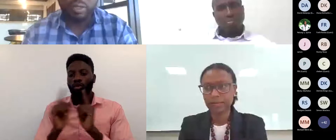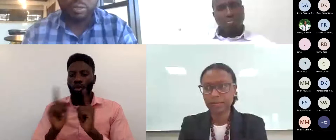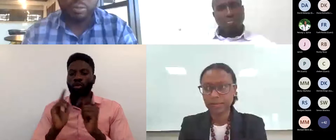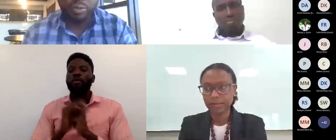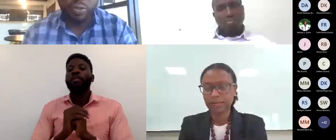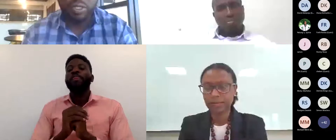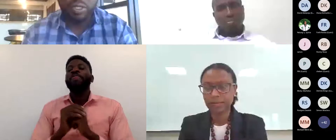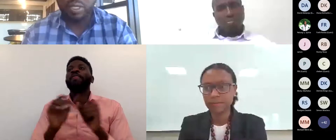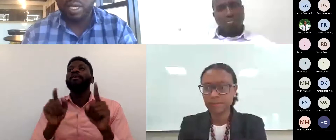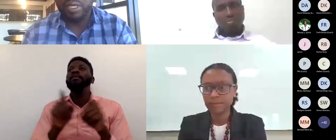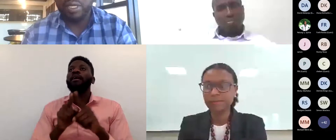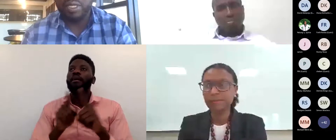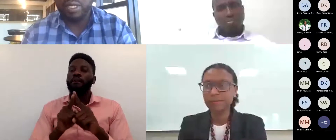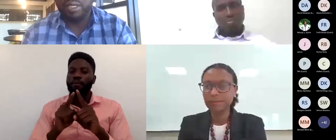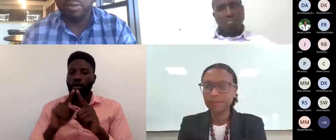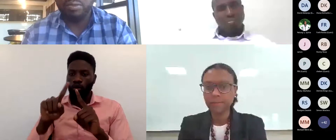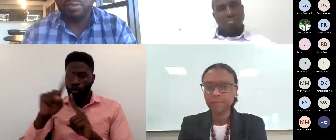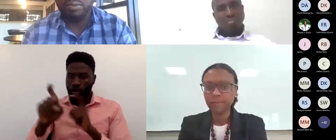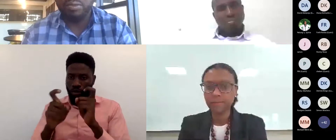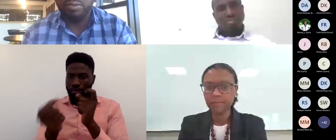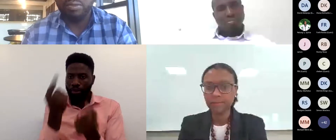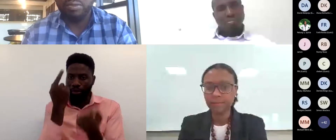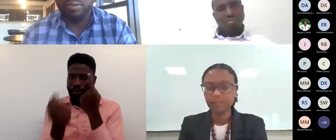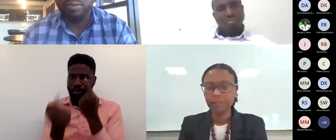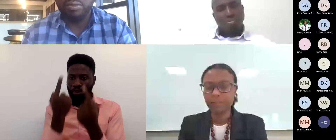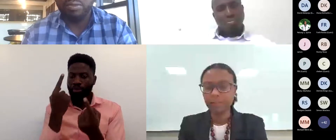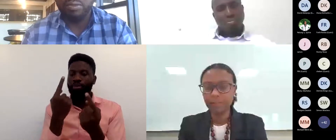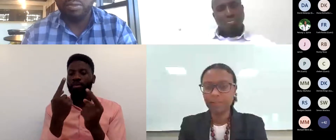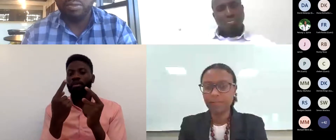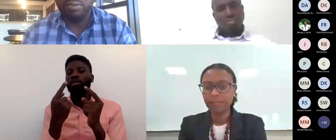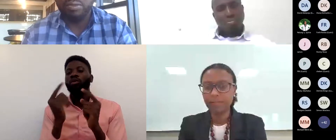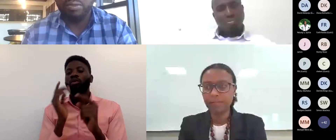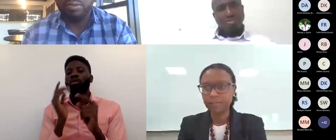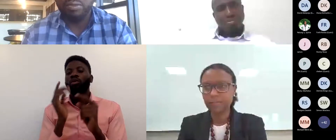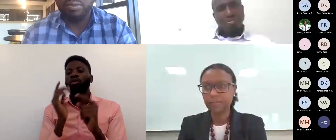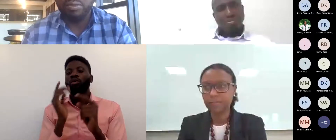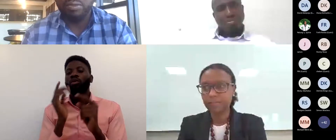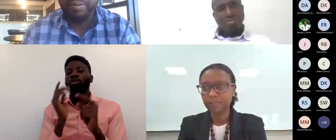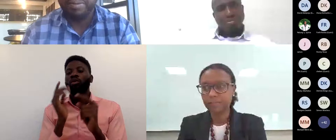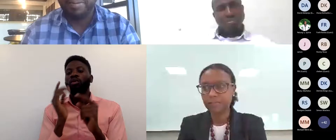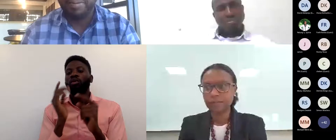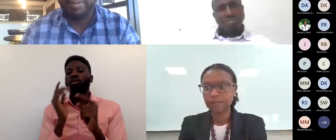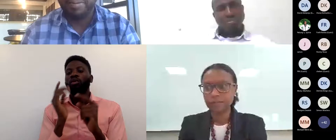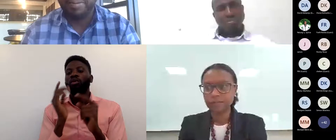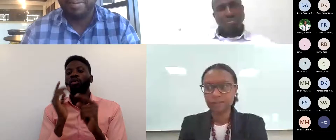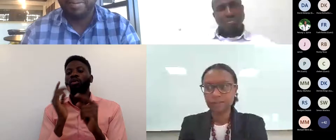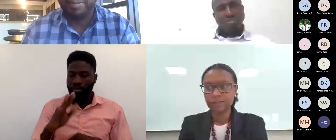keep questions coming in the chat. More than happy to respond to it. Thank you all.